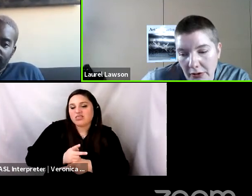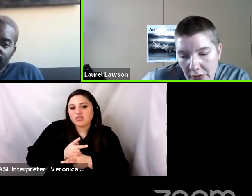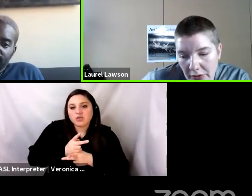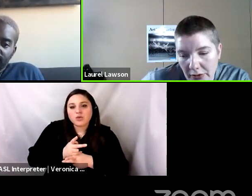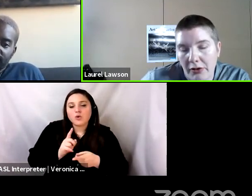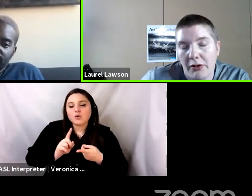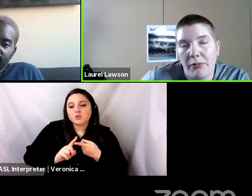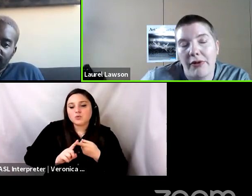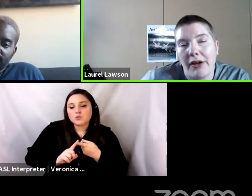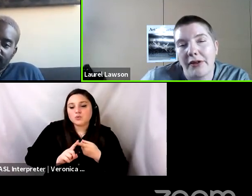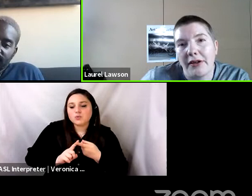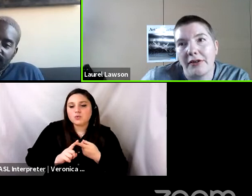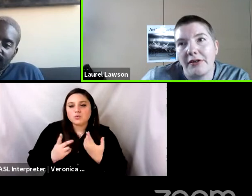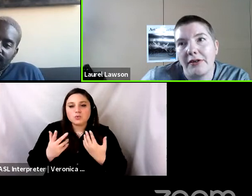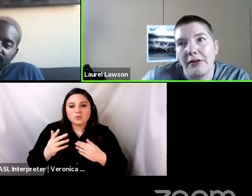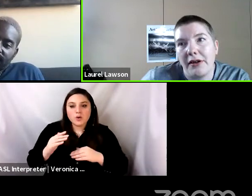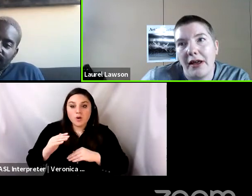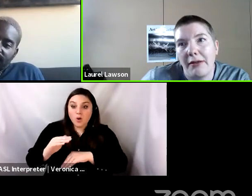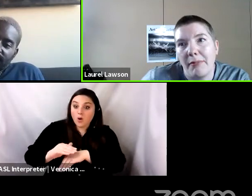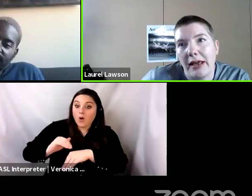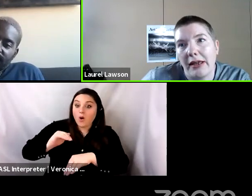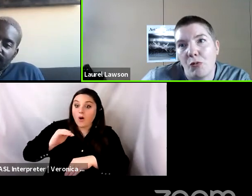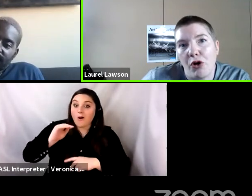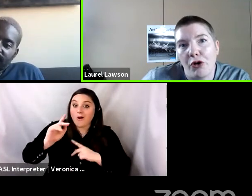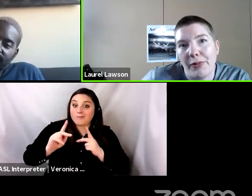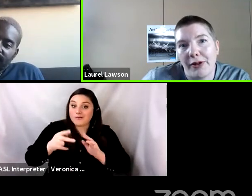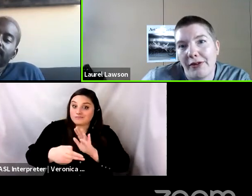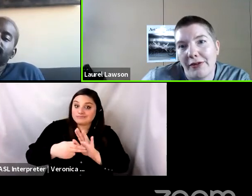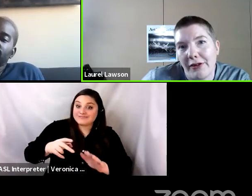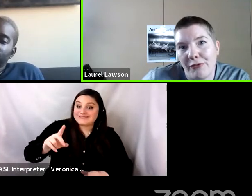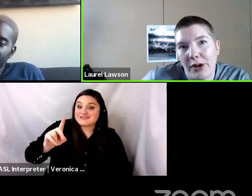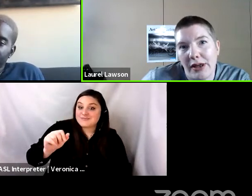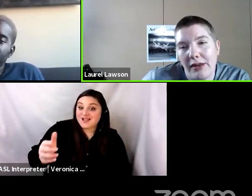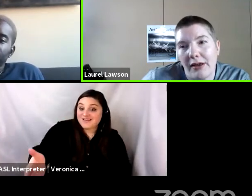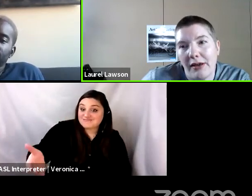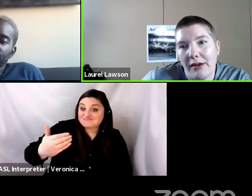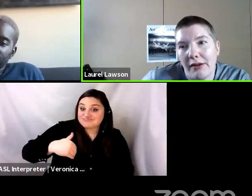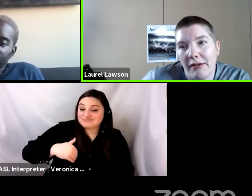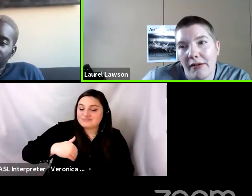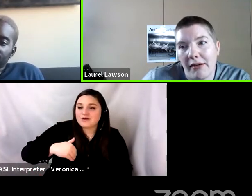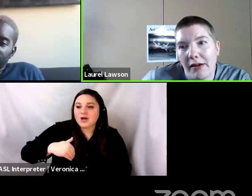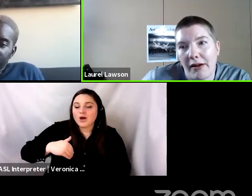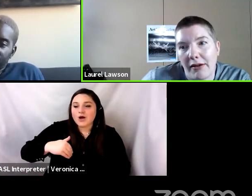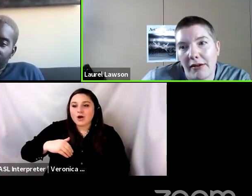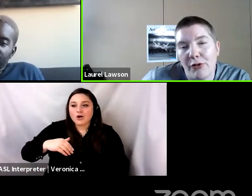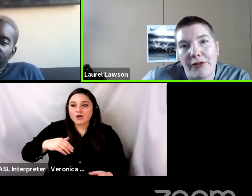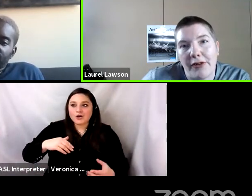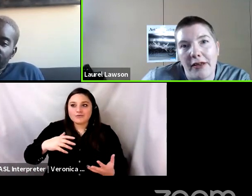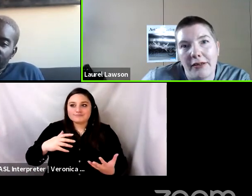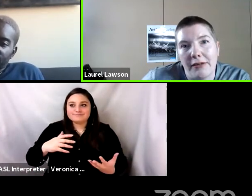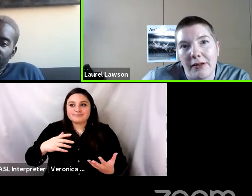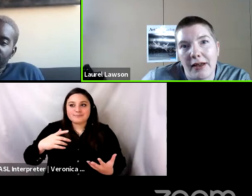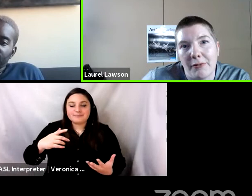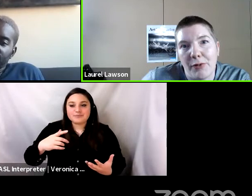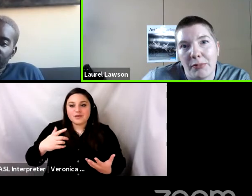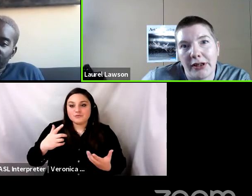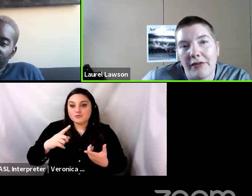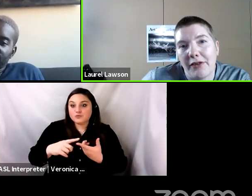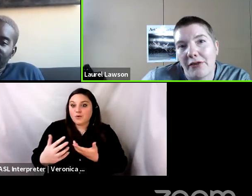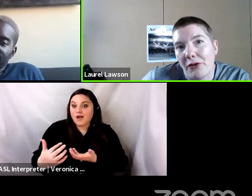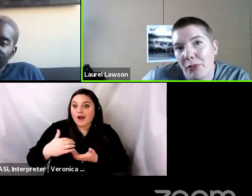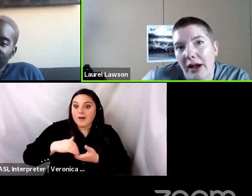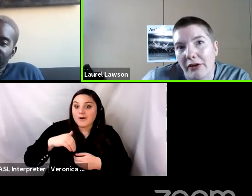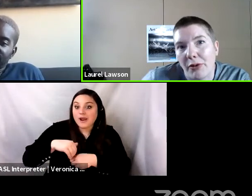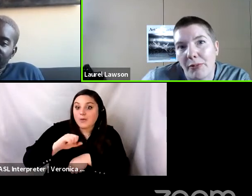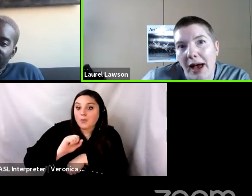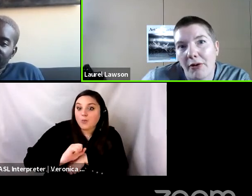are present and making work, because if we say and we believe